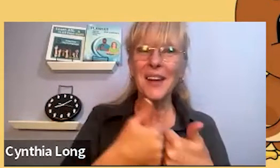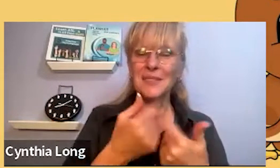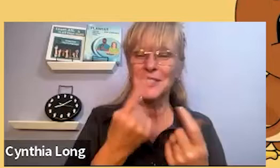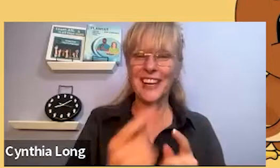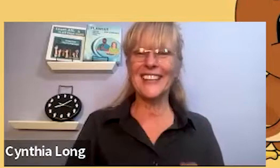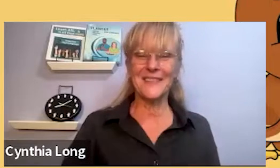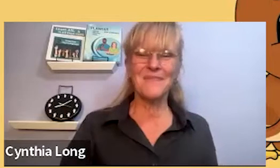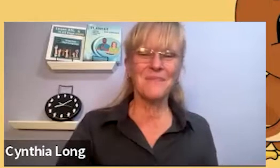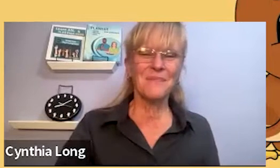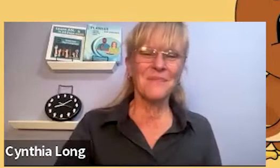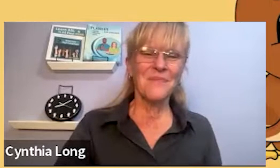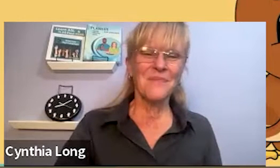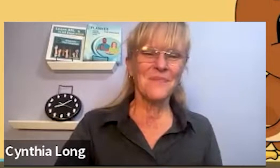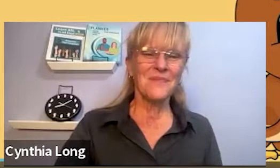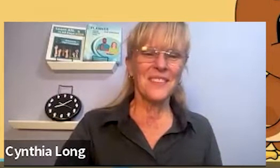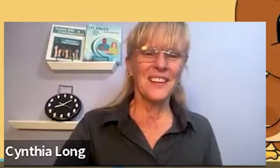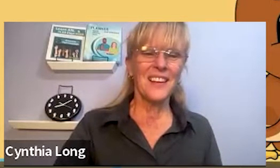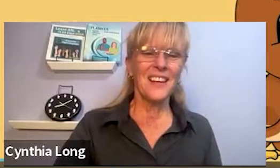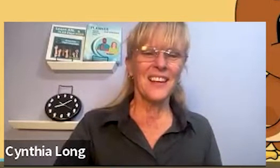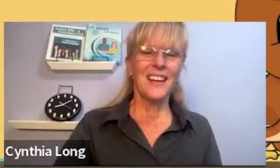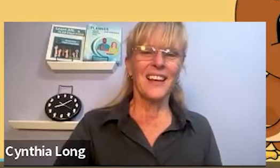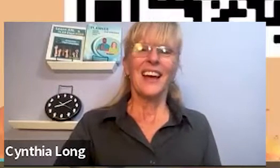love games, right?